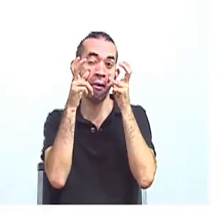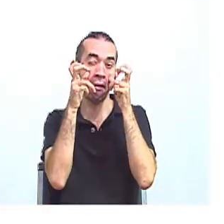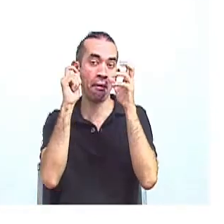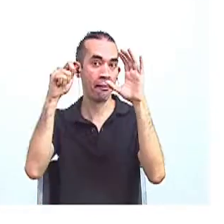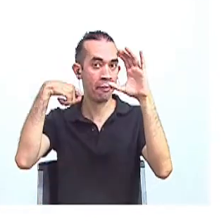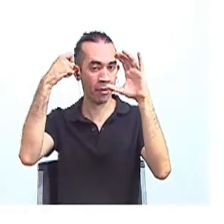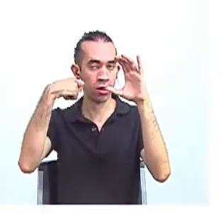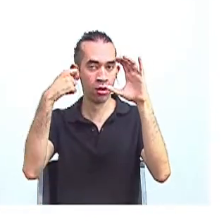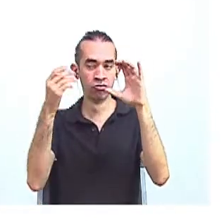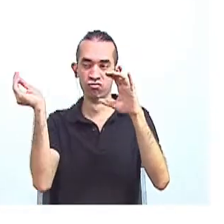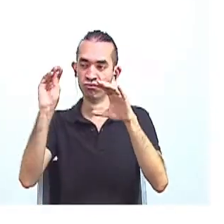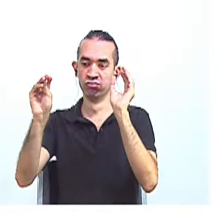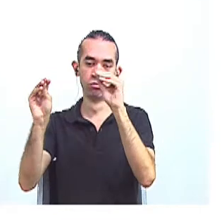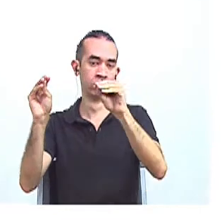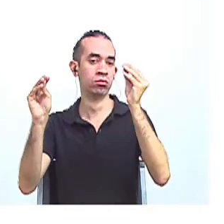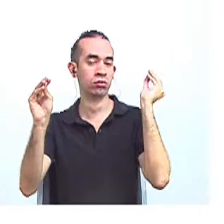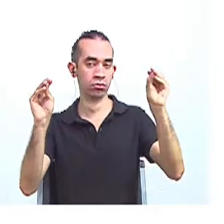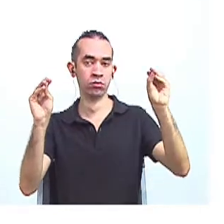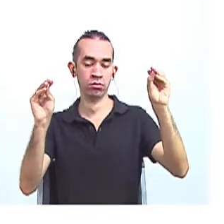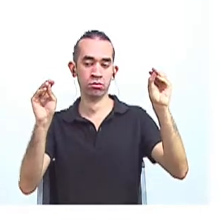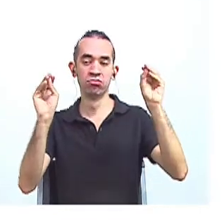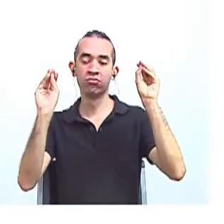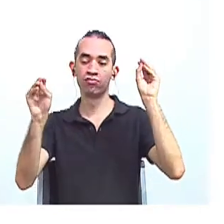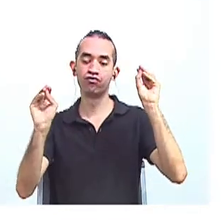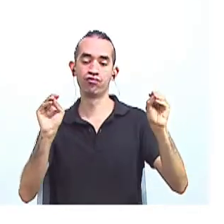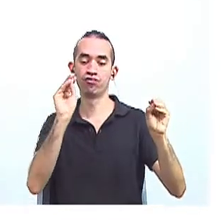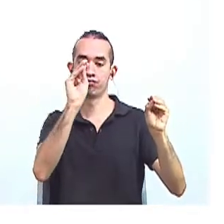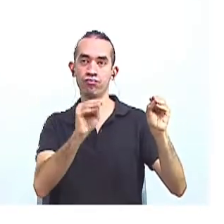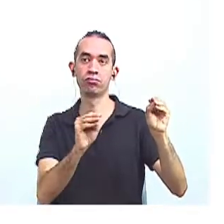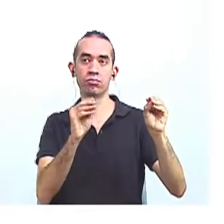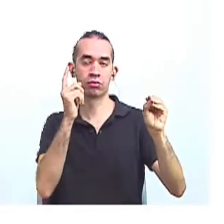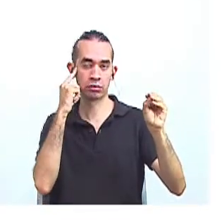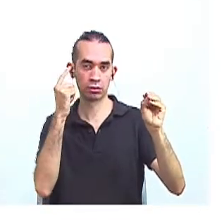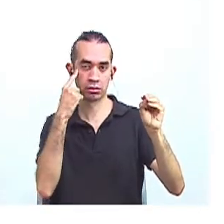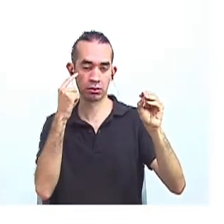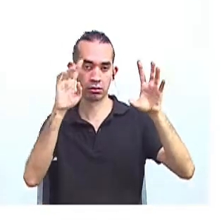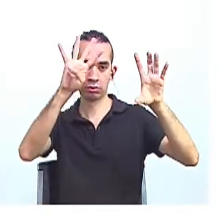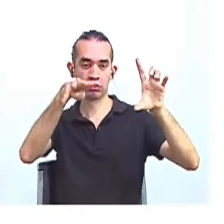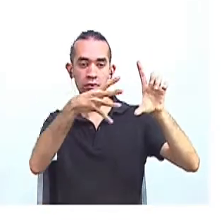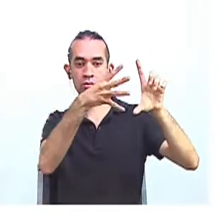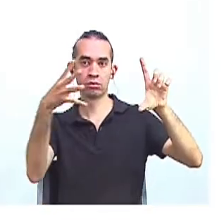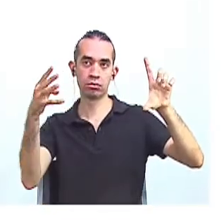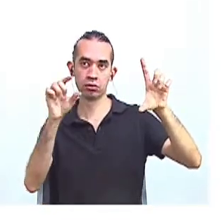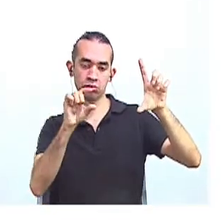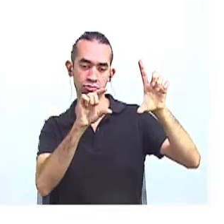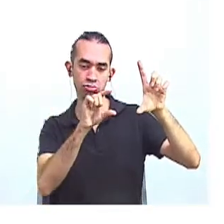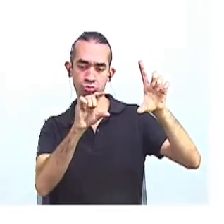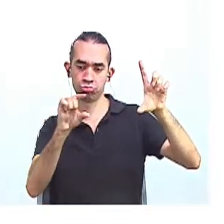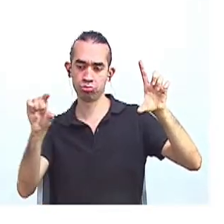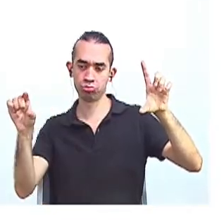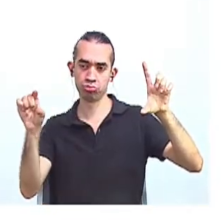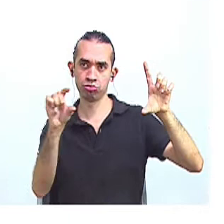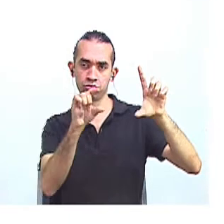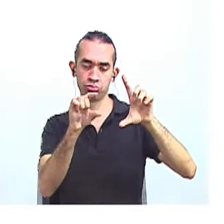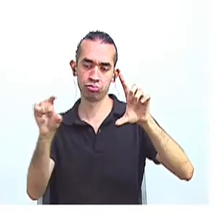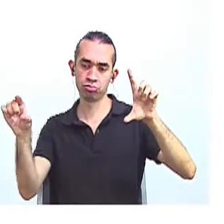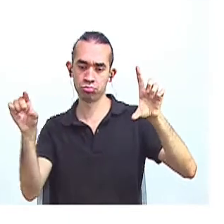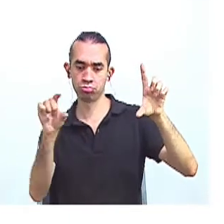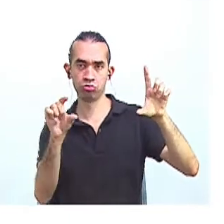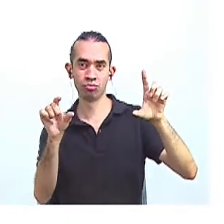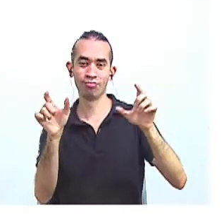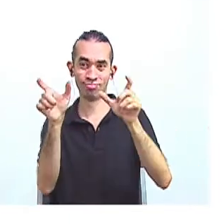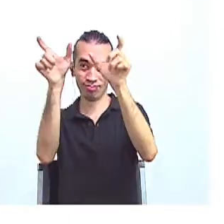those expressions. And you see that at the bottom of the table, there is a space kind of in between agreeing